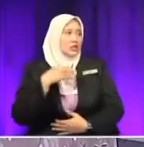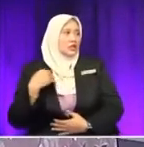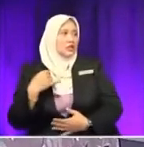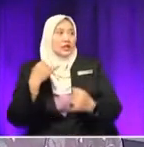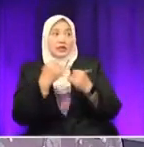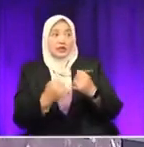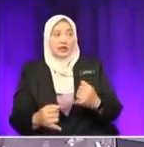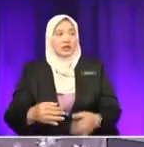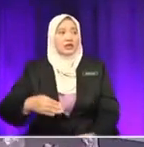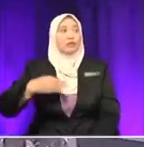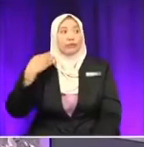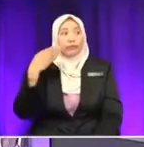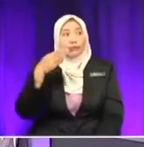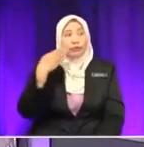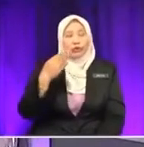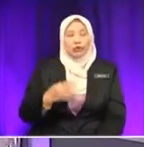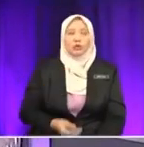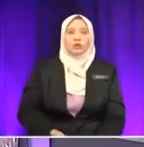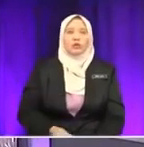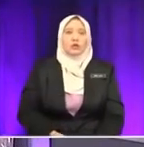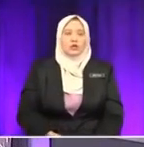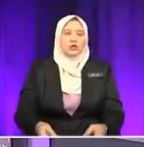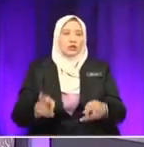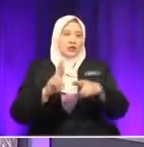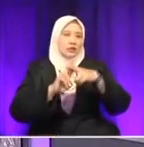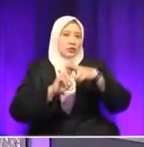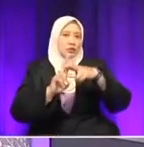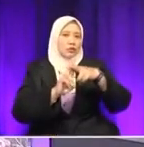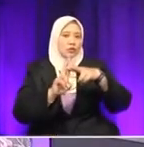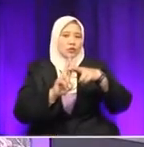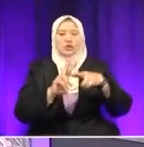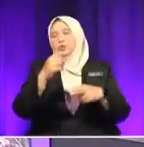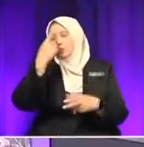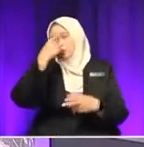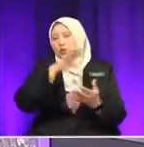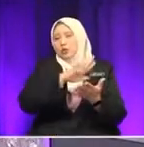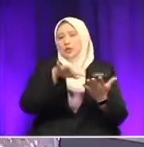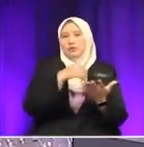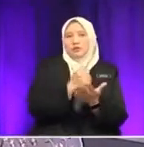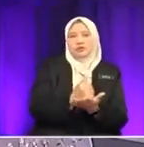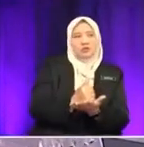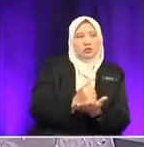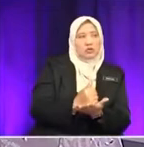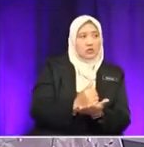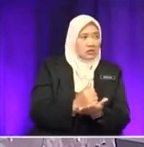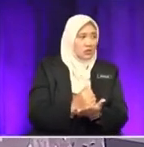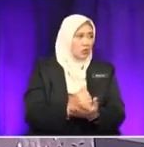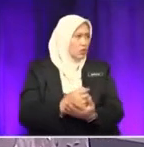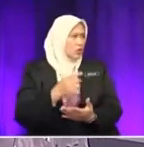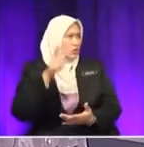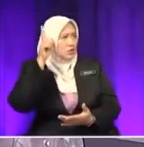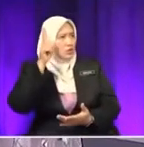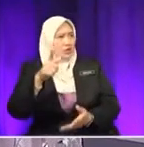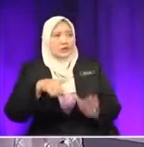is to give conclusion. So this is actually black color for negativity. All right. Now, for green color,